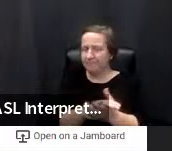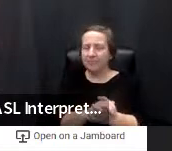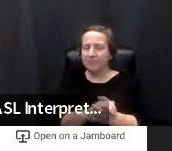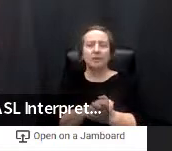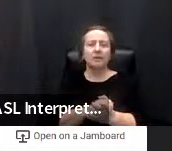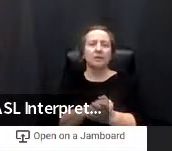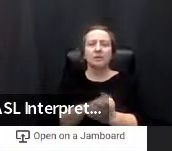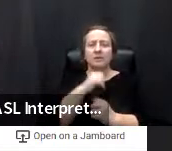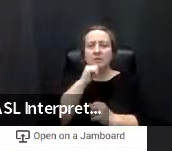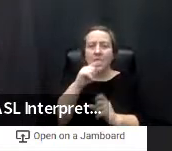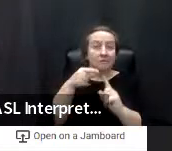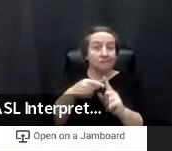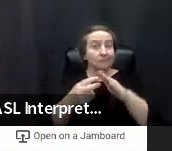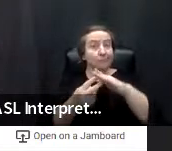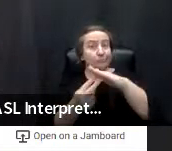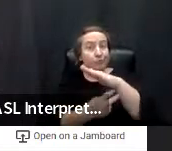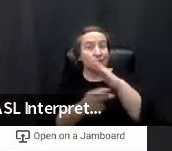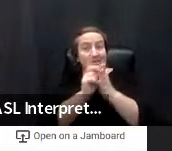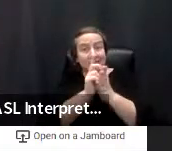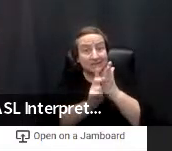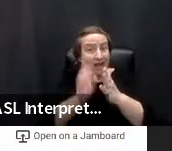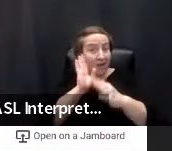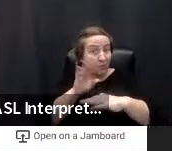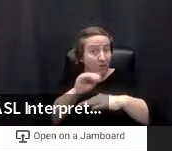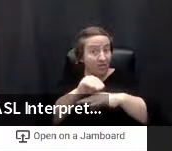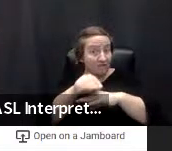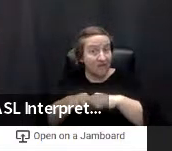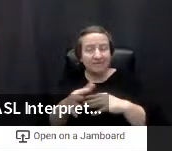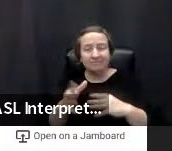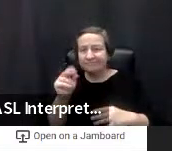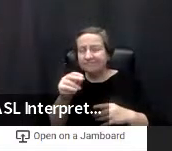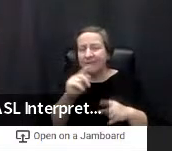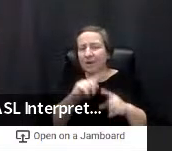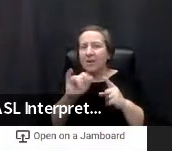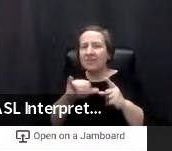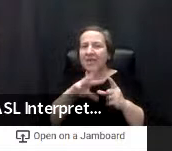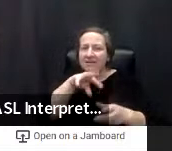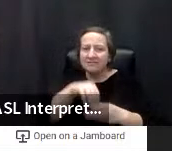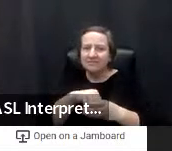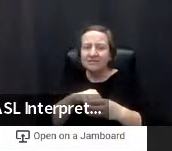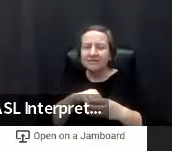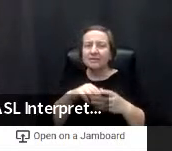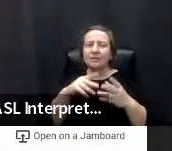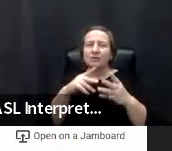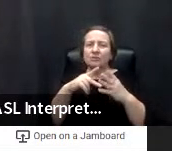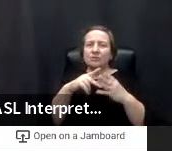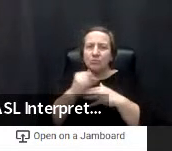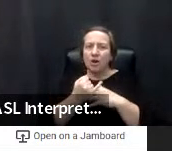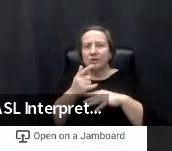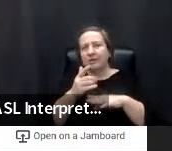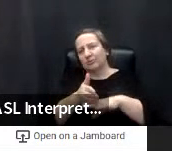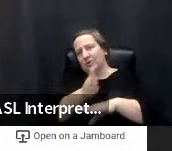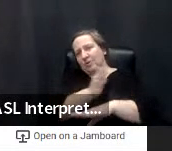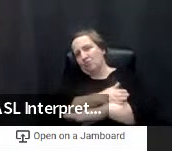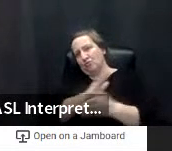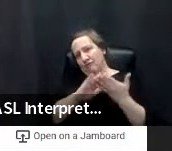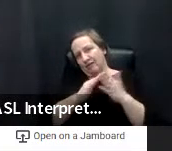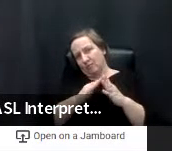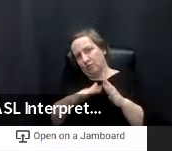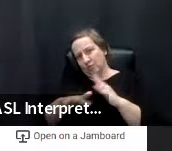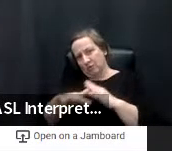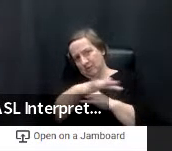not anything that bridge design affects, but it's part of an integrated project to improve the community.